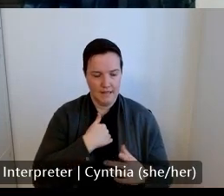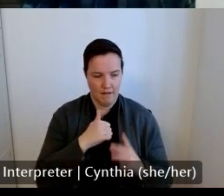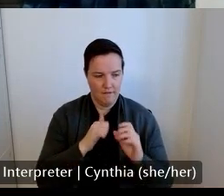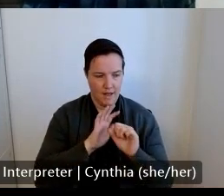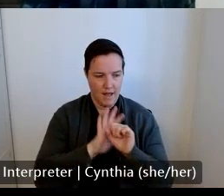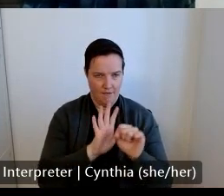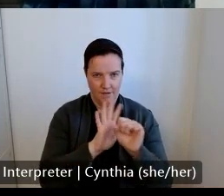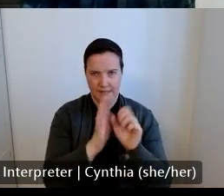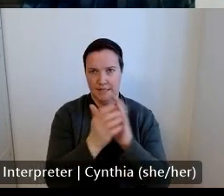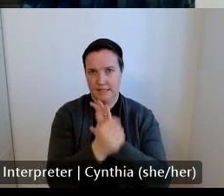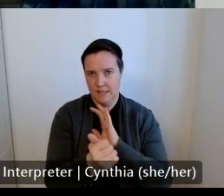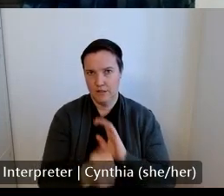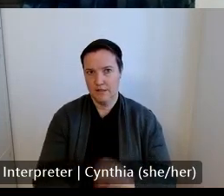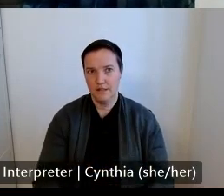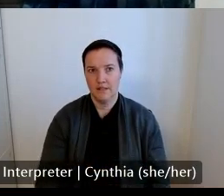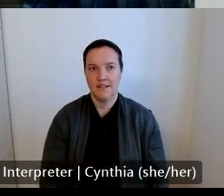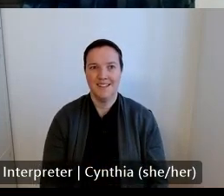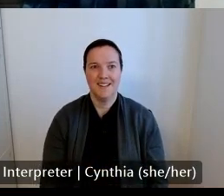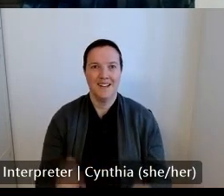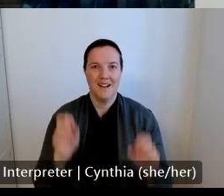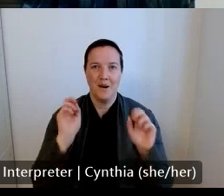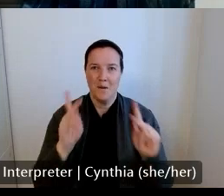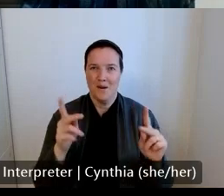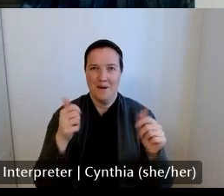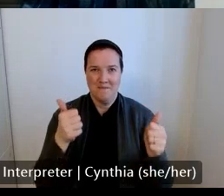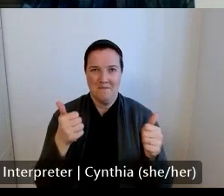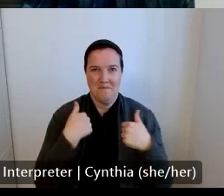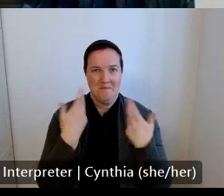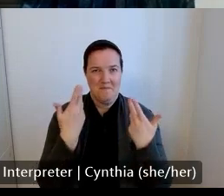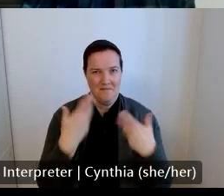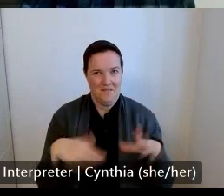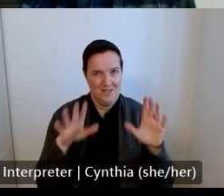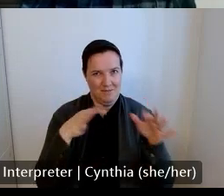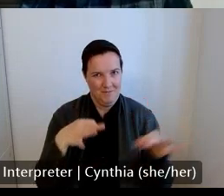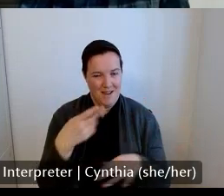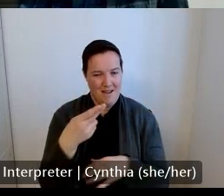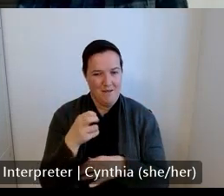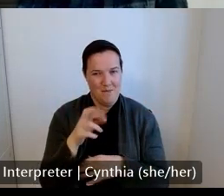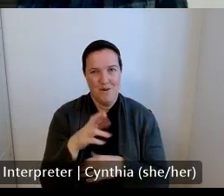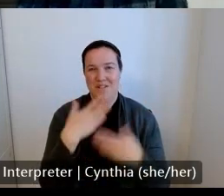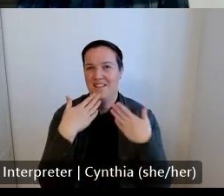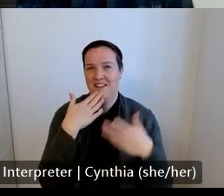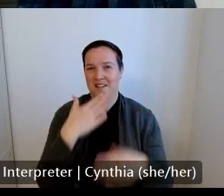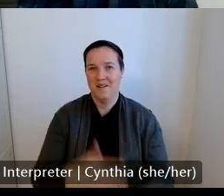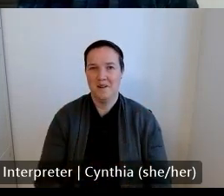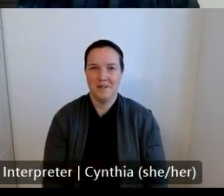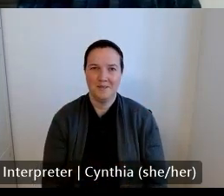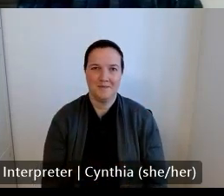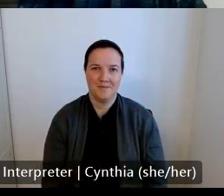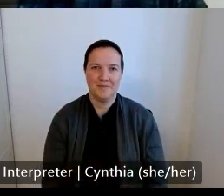self-advocacy skills. Okay, that's it for Humber. Thanks.